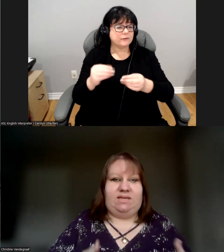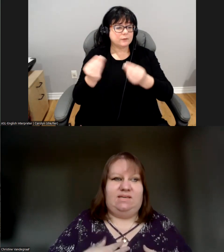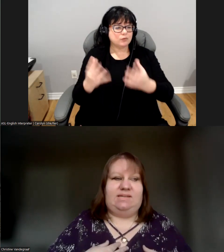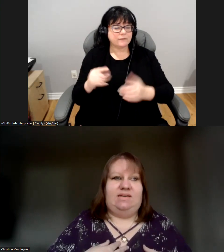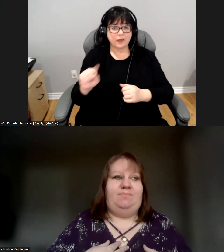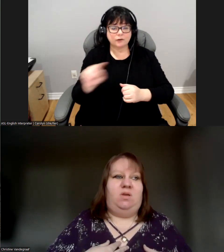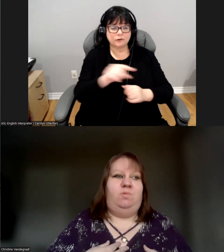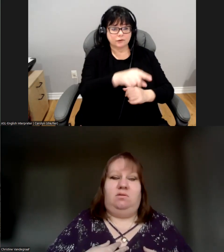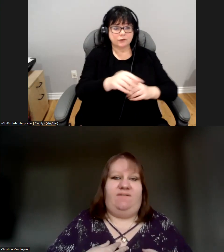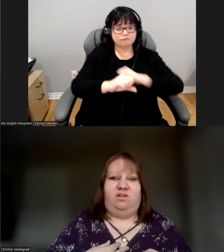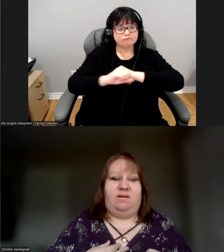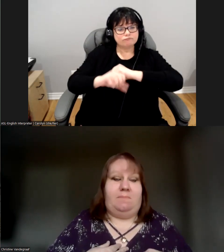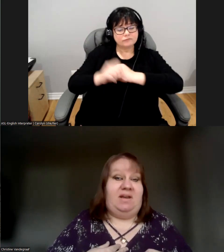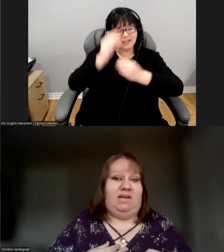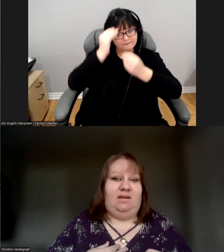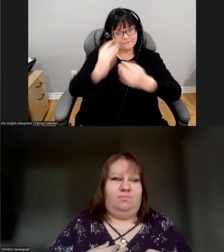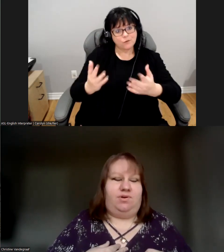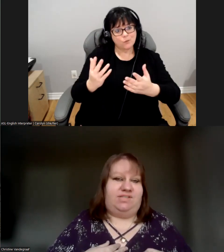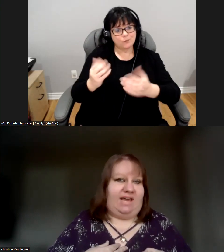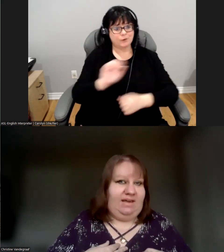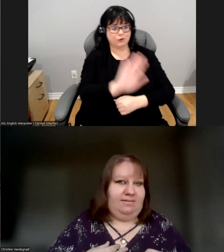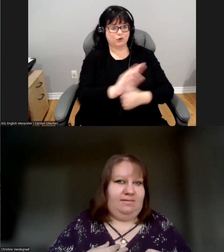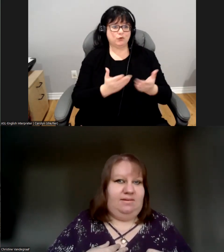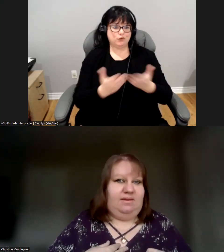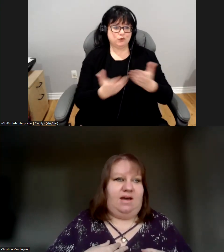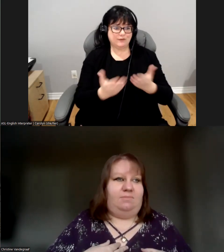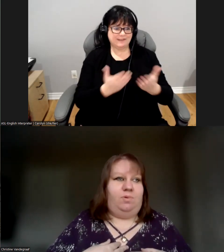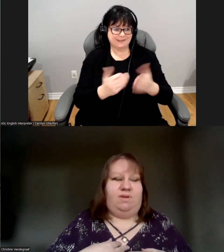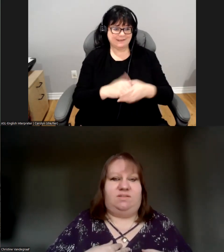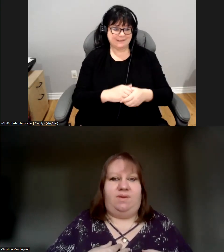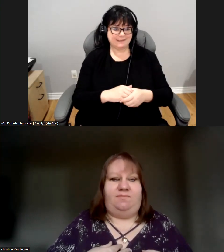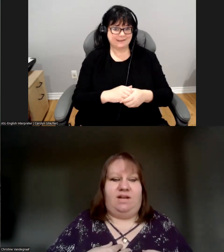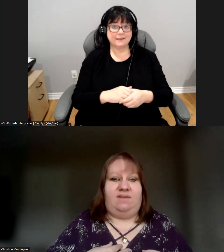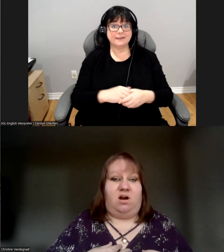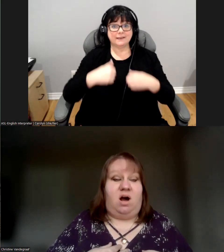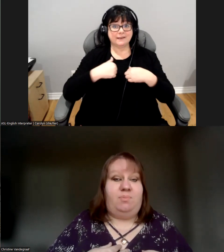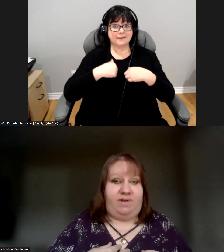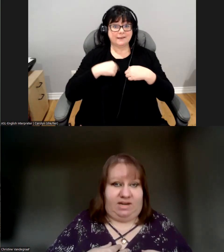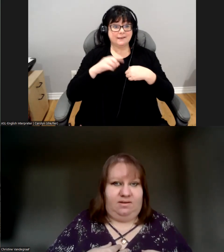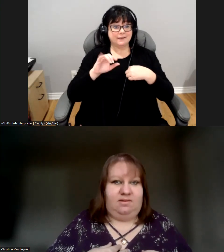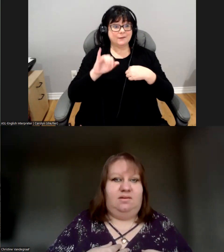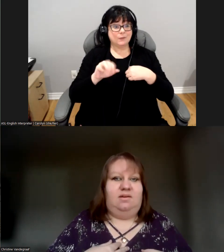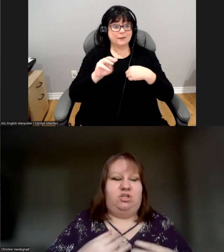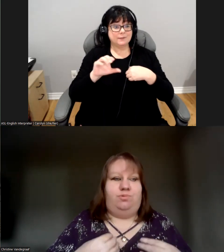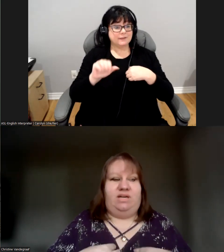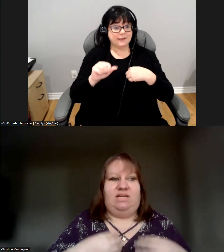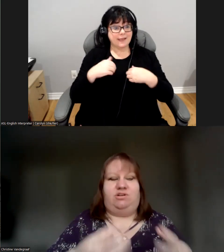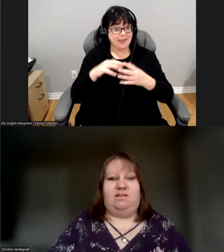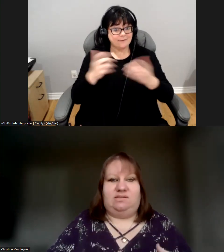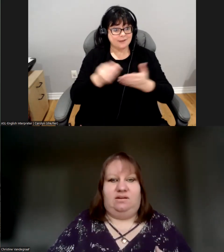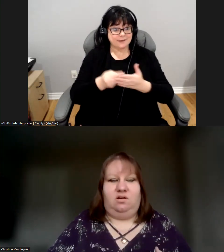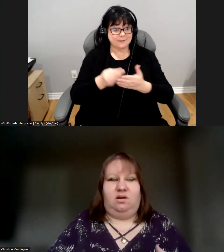service, because we don't have a lot of money per se. We would have to pay for it out of our operating to bring